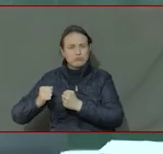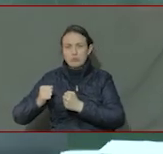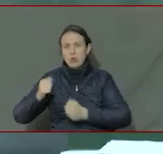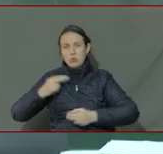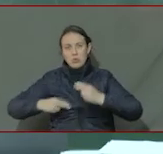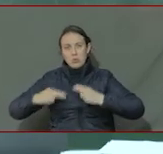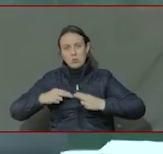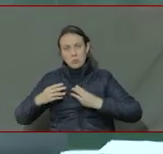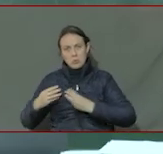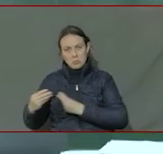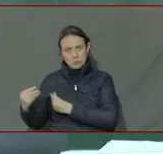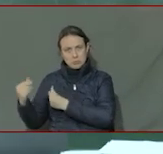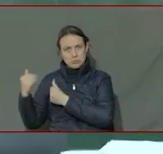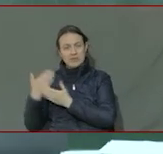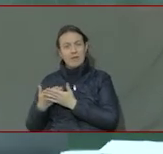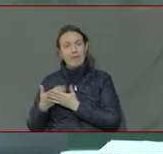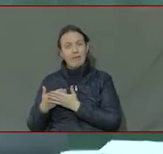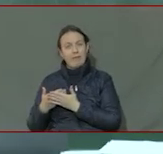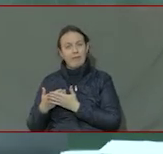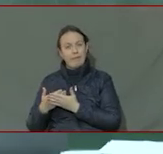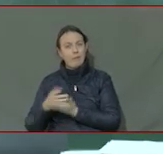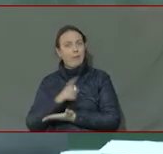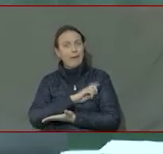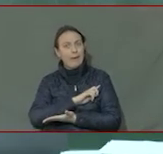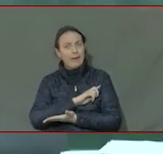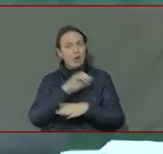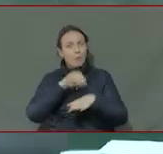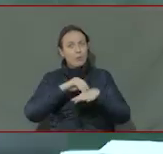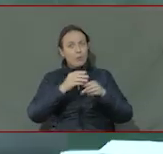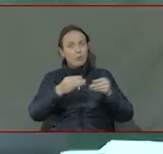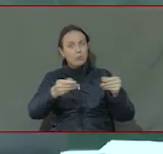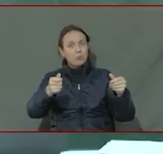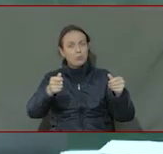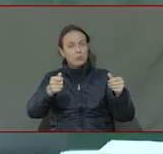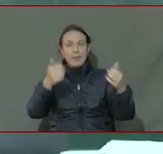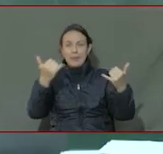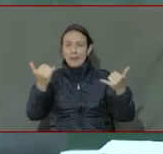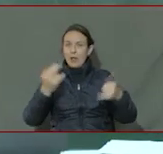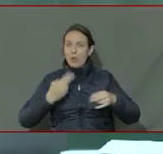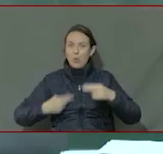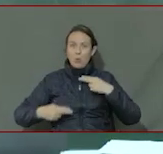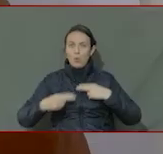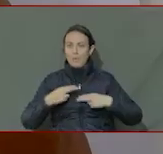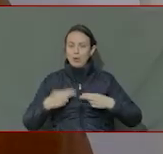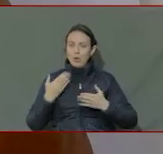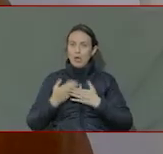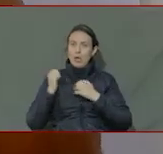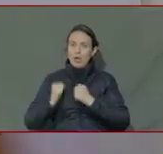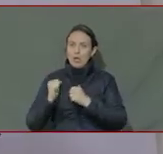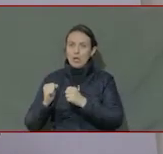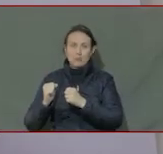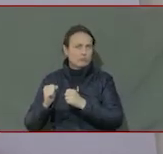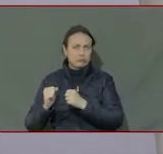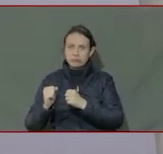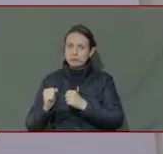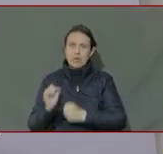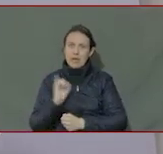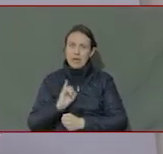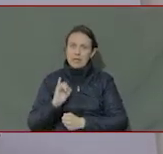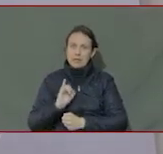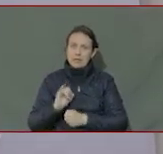is given the message and the problem is solved, you can clearly see here the problem is being solved. Look, it's coming down. Back to